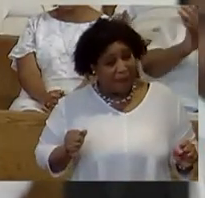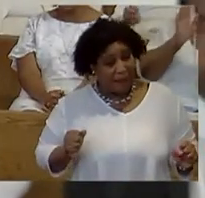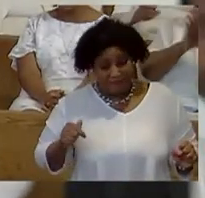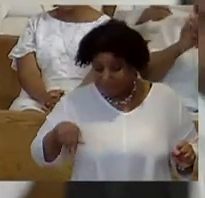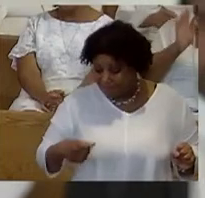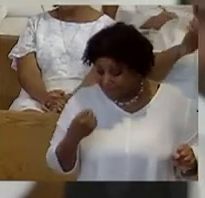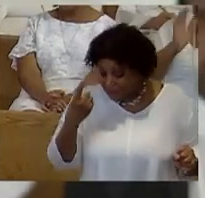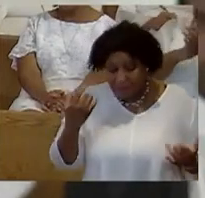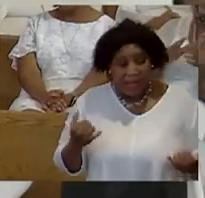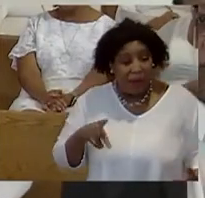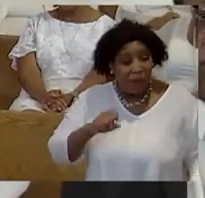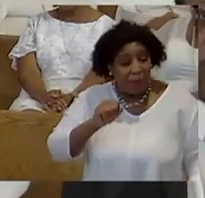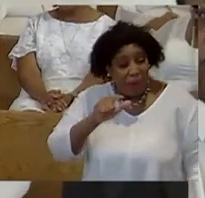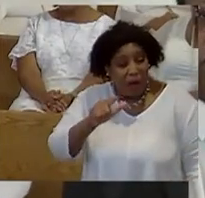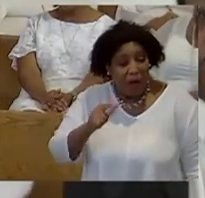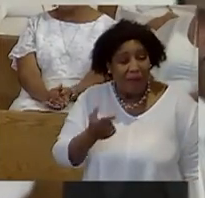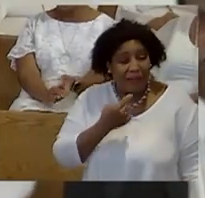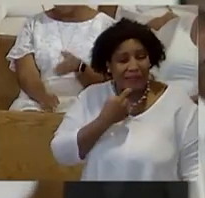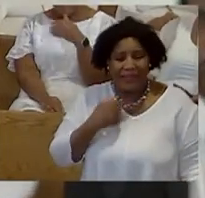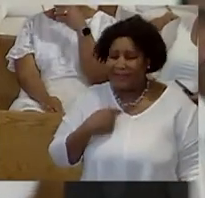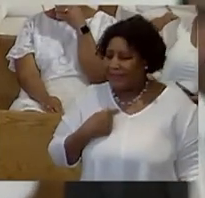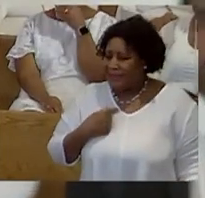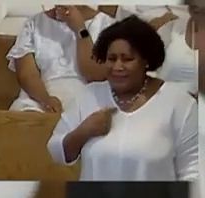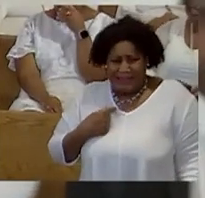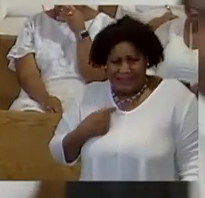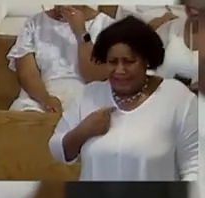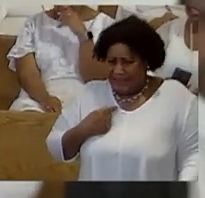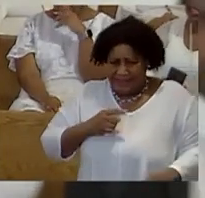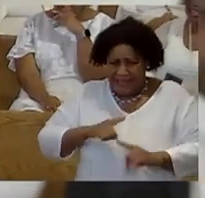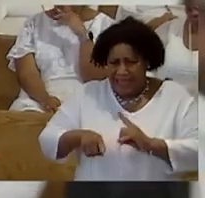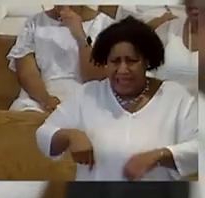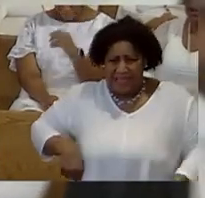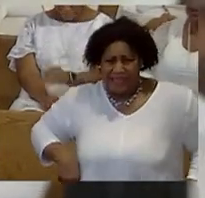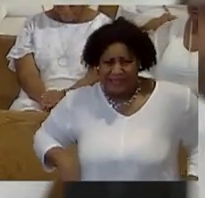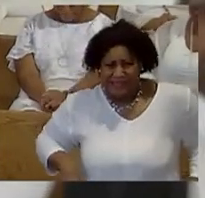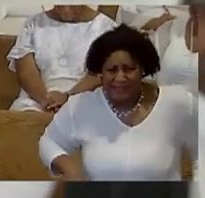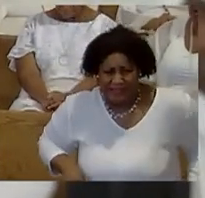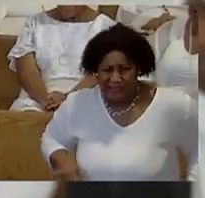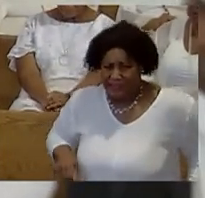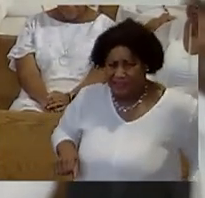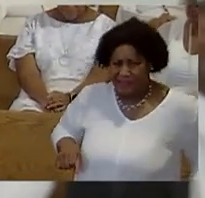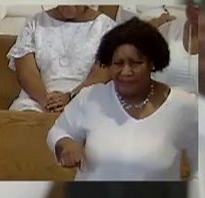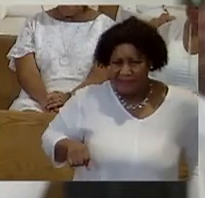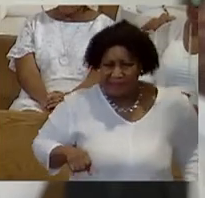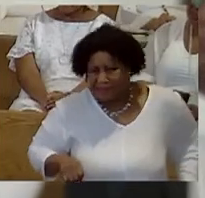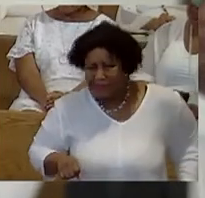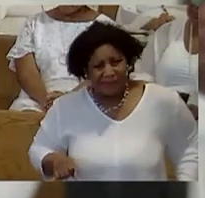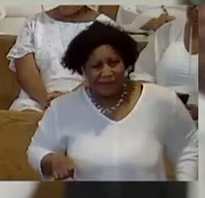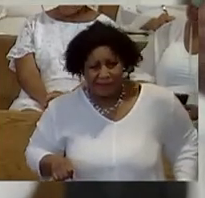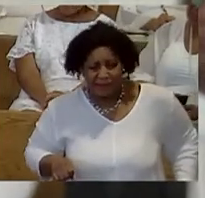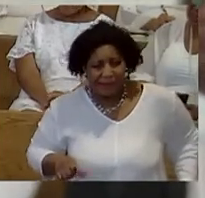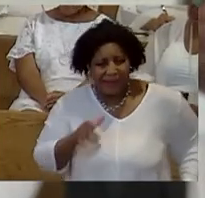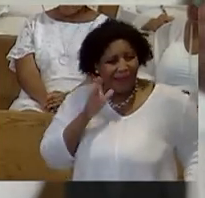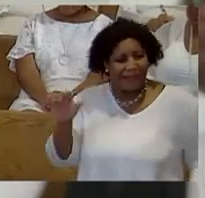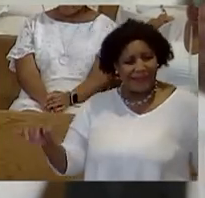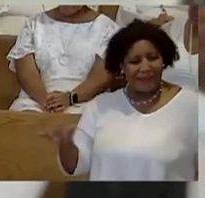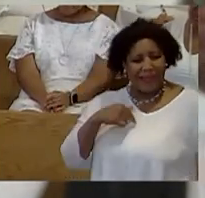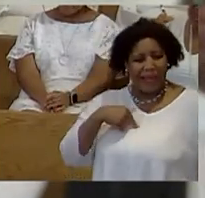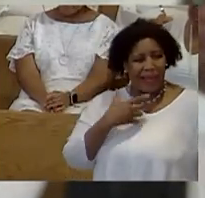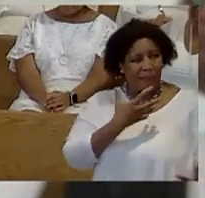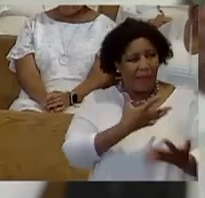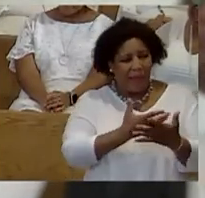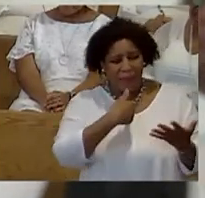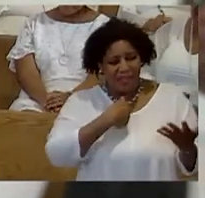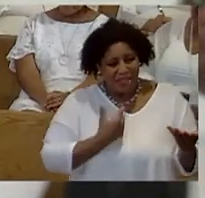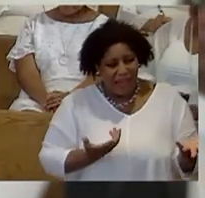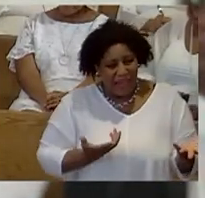it is now. Paul is saying, I can't get around like I used to. I can't go where I want to go. I'm incarcerated